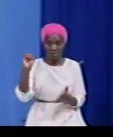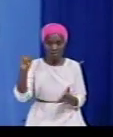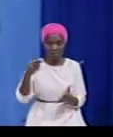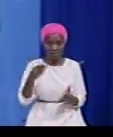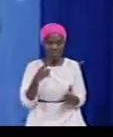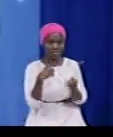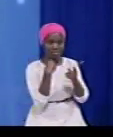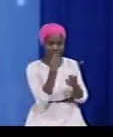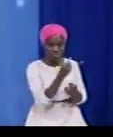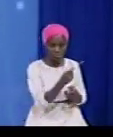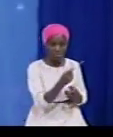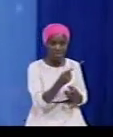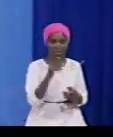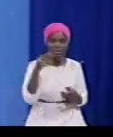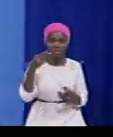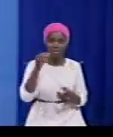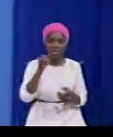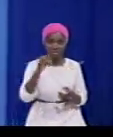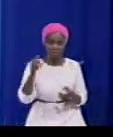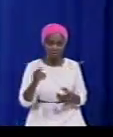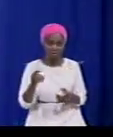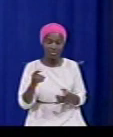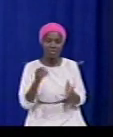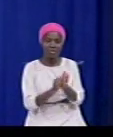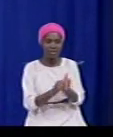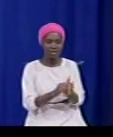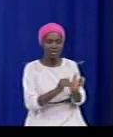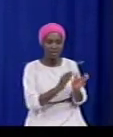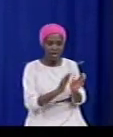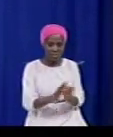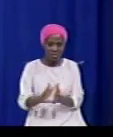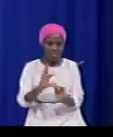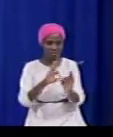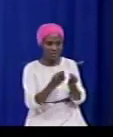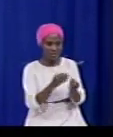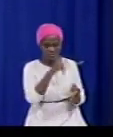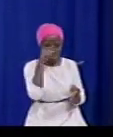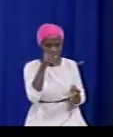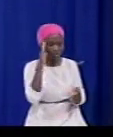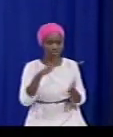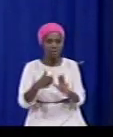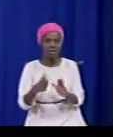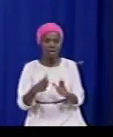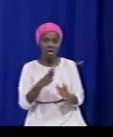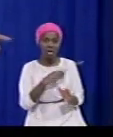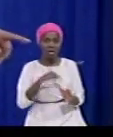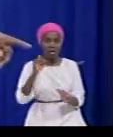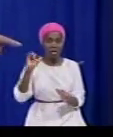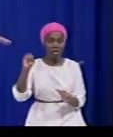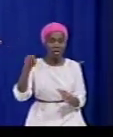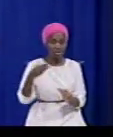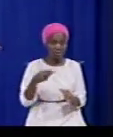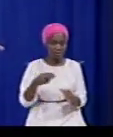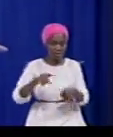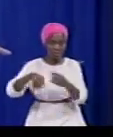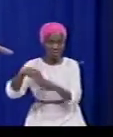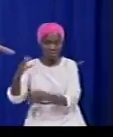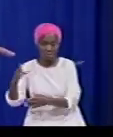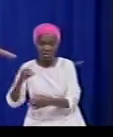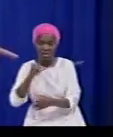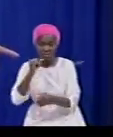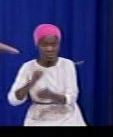in order, for you will die." And Isaiah was going out, he was still in the court around there